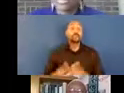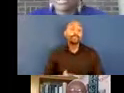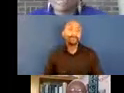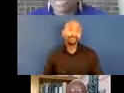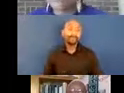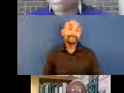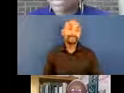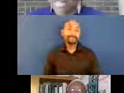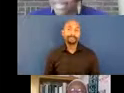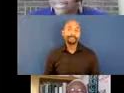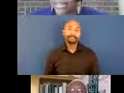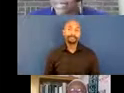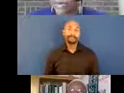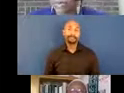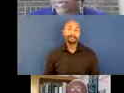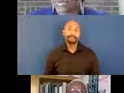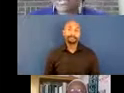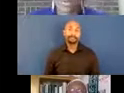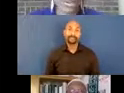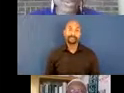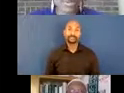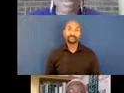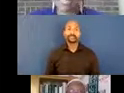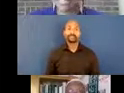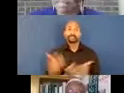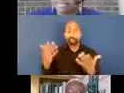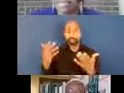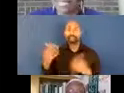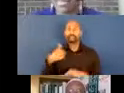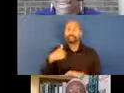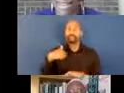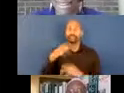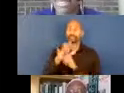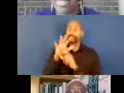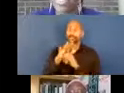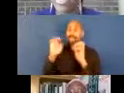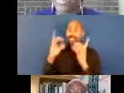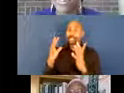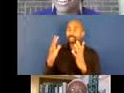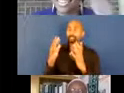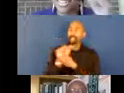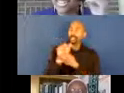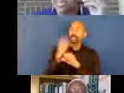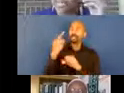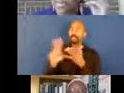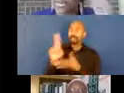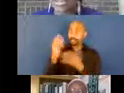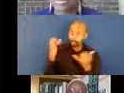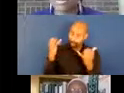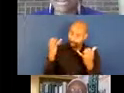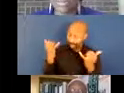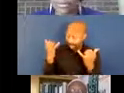As a popular educator who works for a university right now, there is something